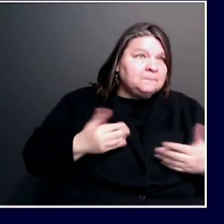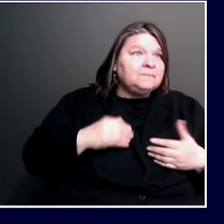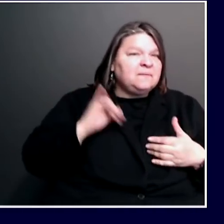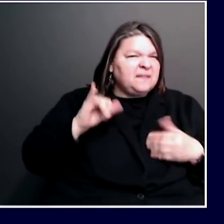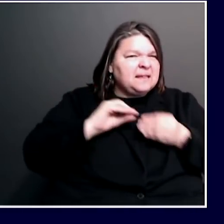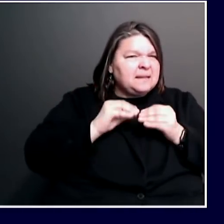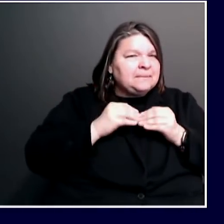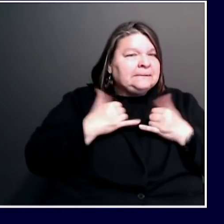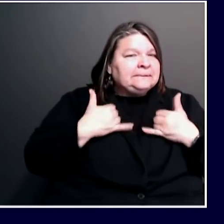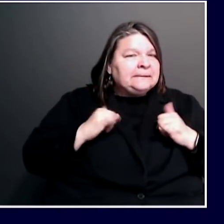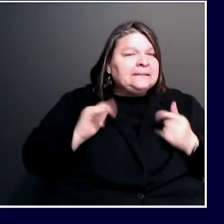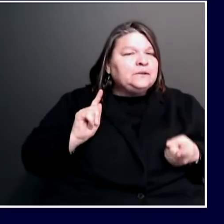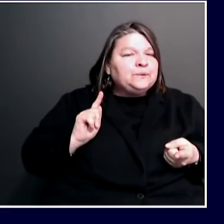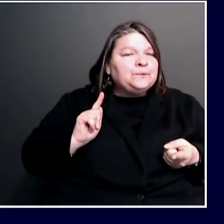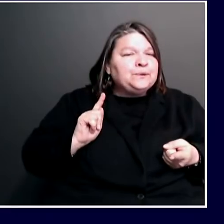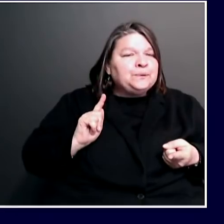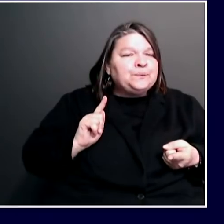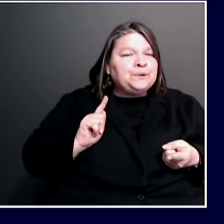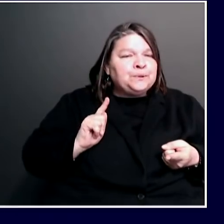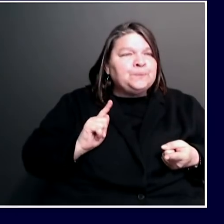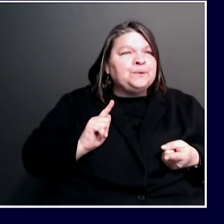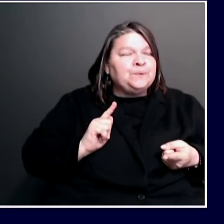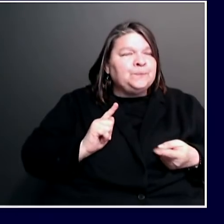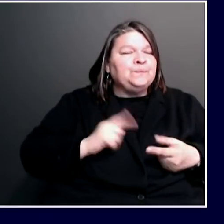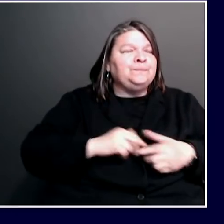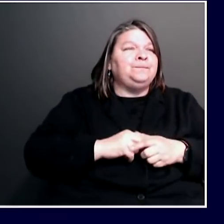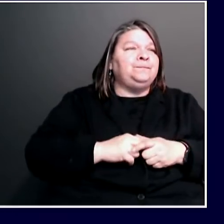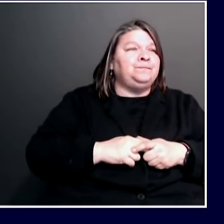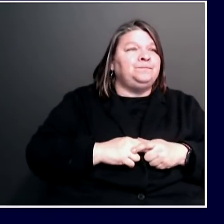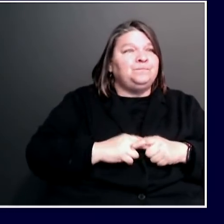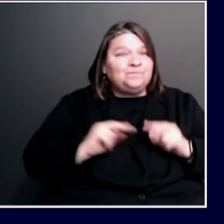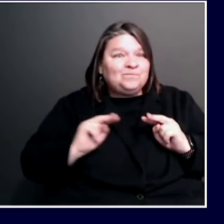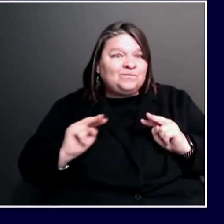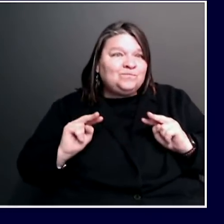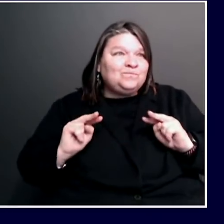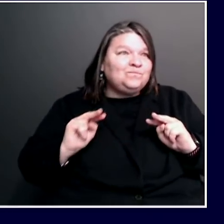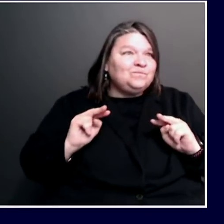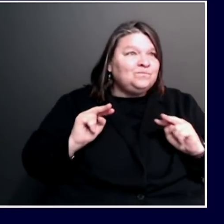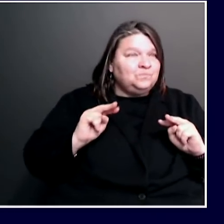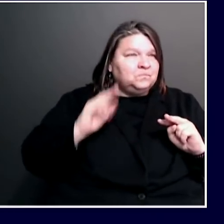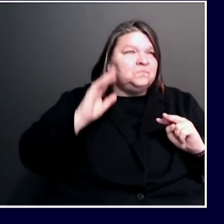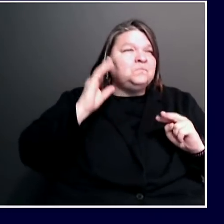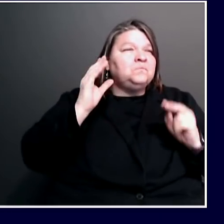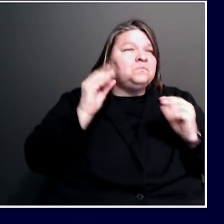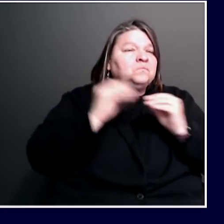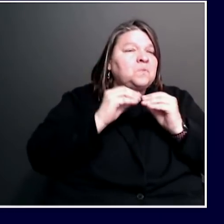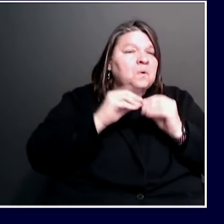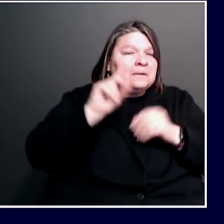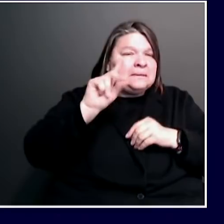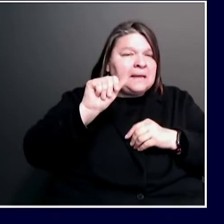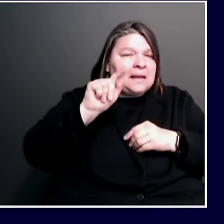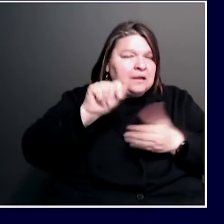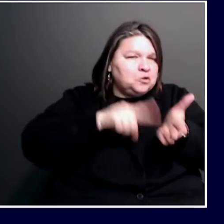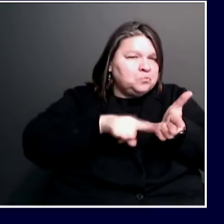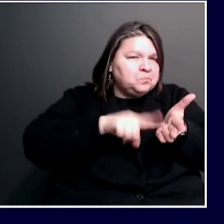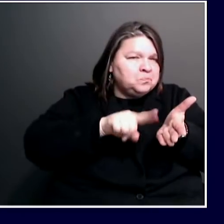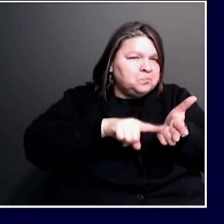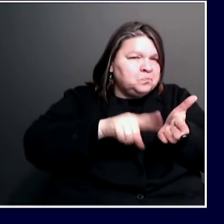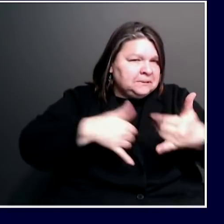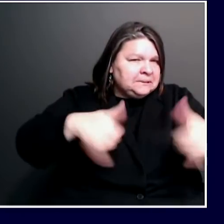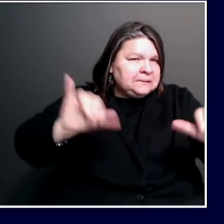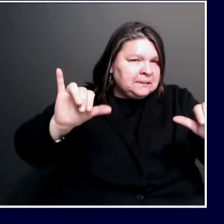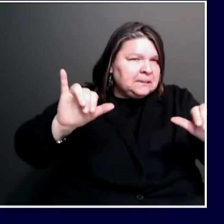is encouraging there. We are looking for additional data to know where this goes, as well as how much lower it may